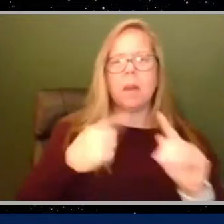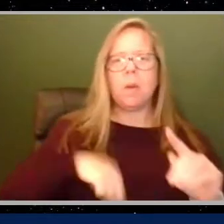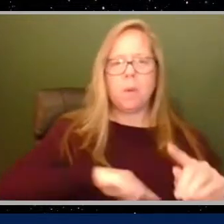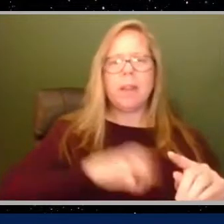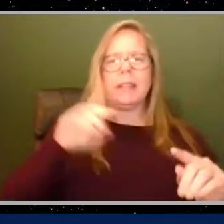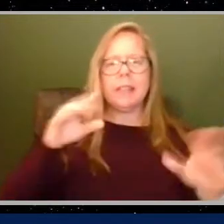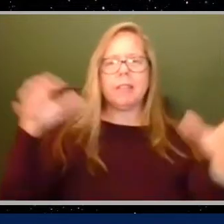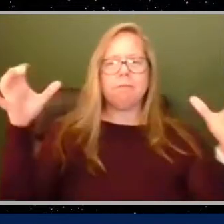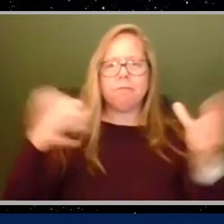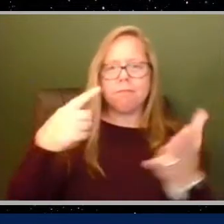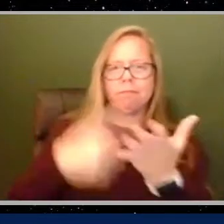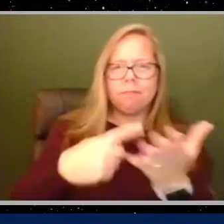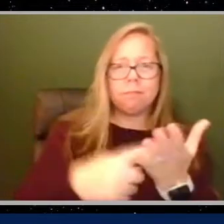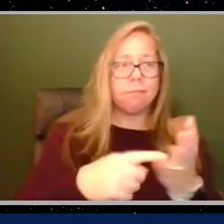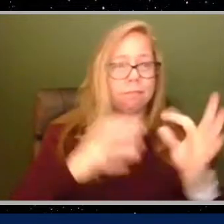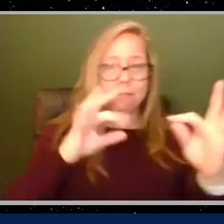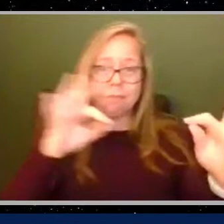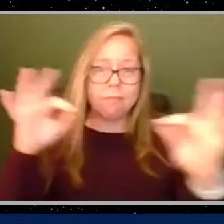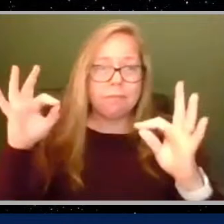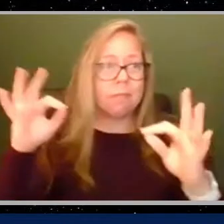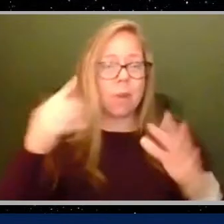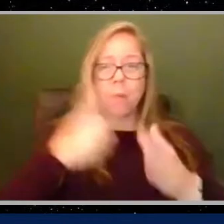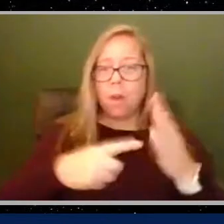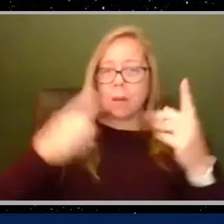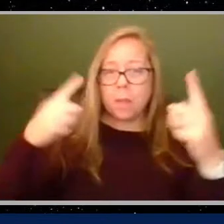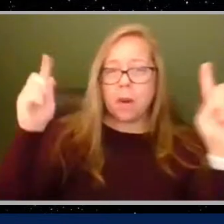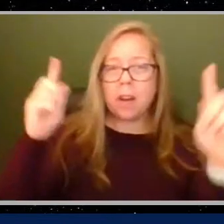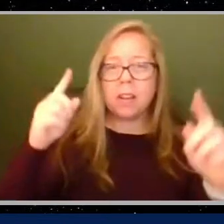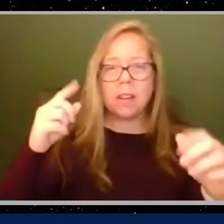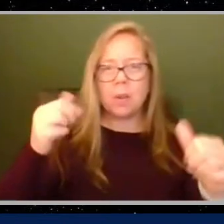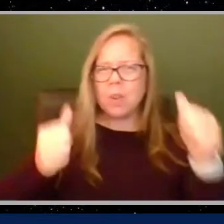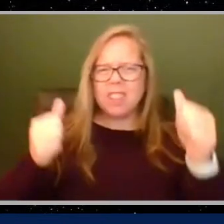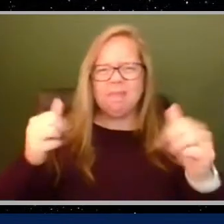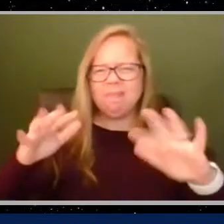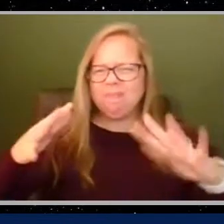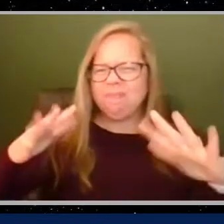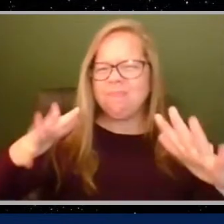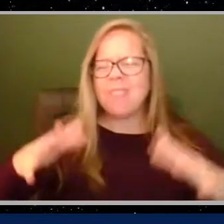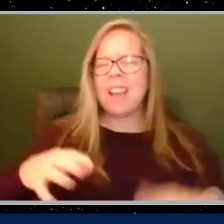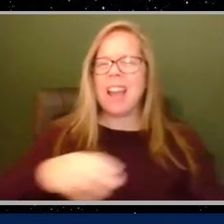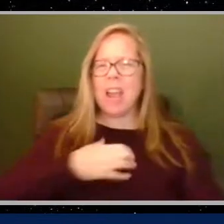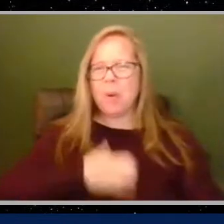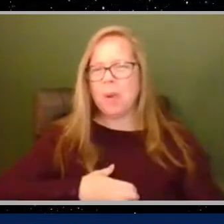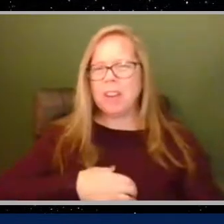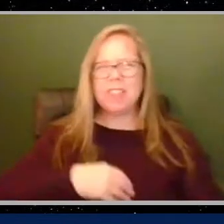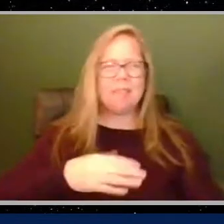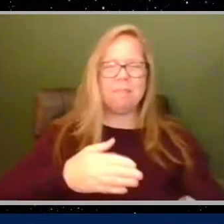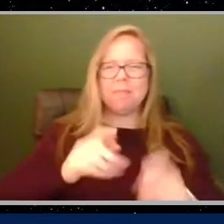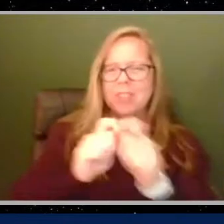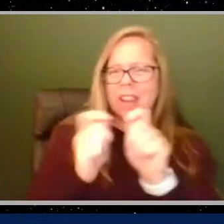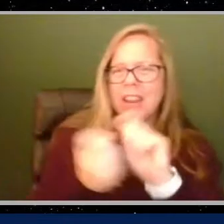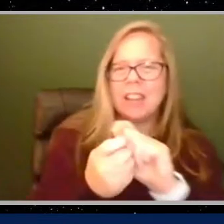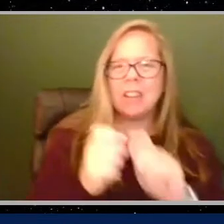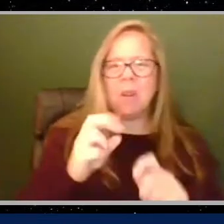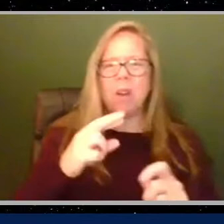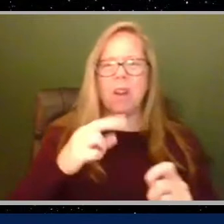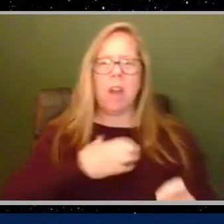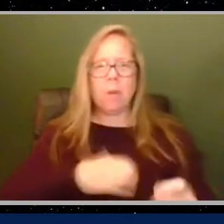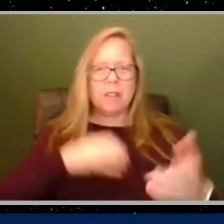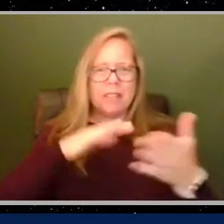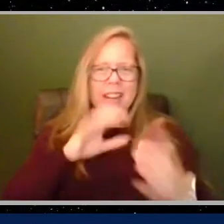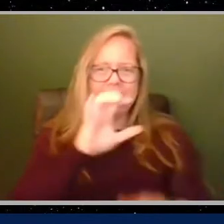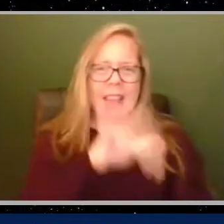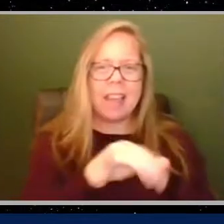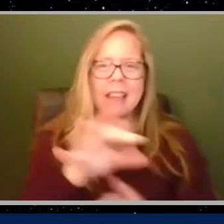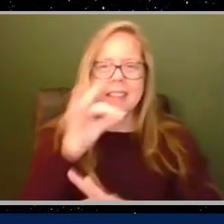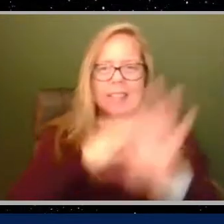to improve upon for the second flight, and is there anything that once we were up there, we realized, I wish I would have studied X or Y. So I'm sure a lot of